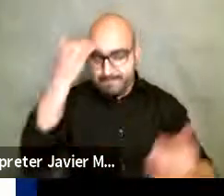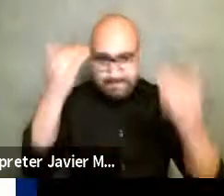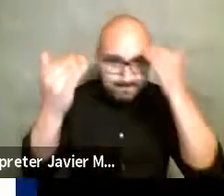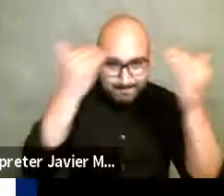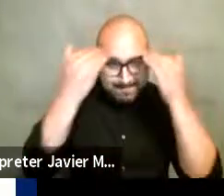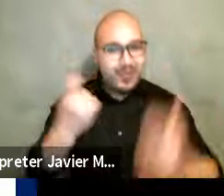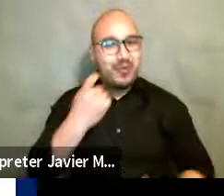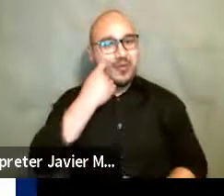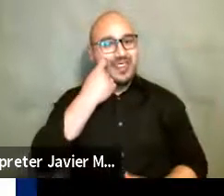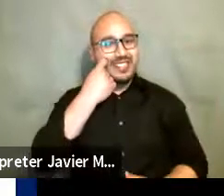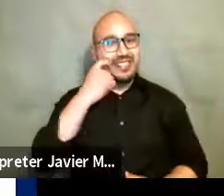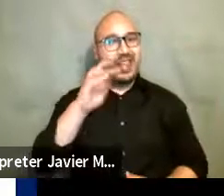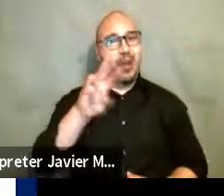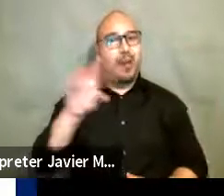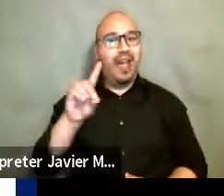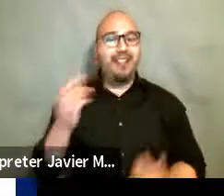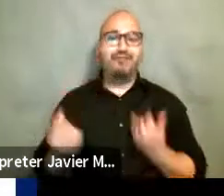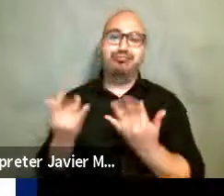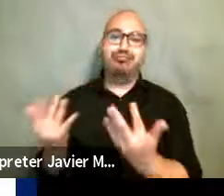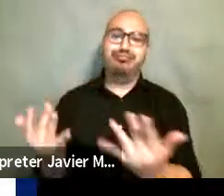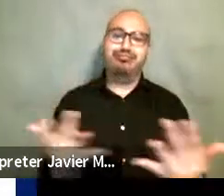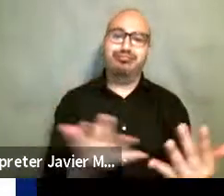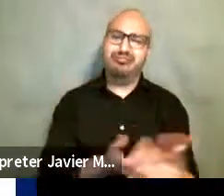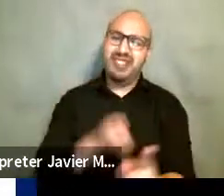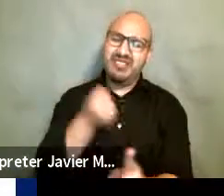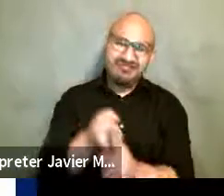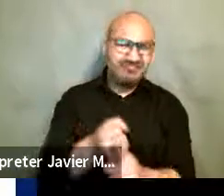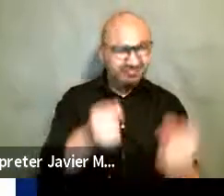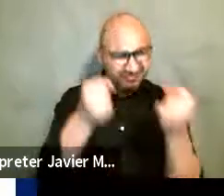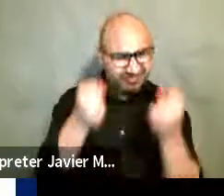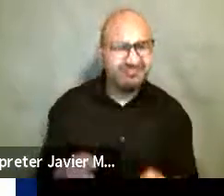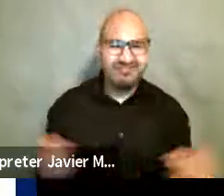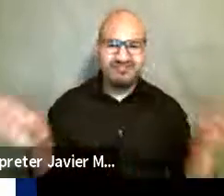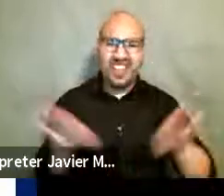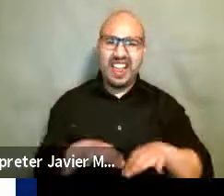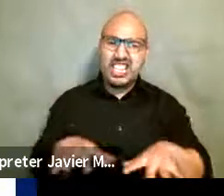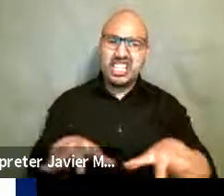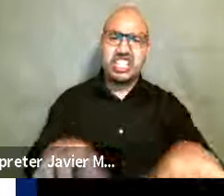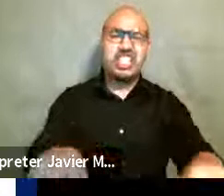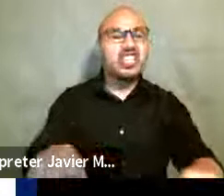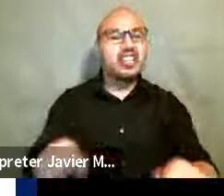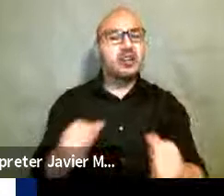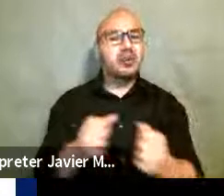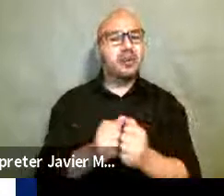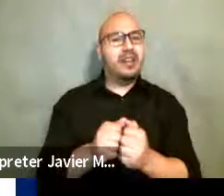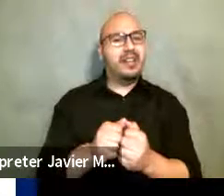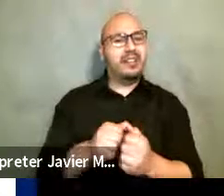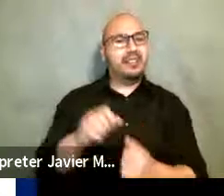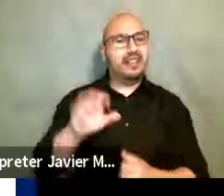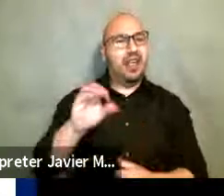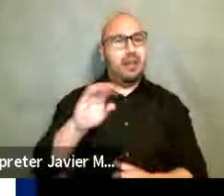that just hit our valley very hard with the Creek Fire and the SQF Complex Fire. So we're looking